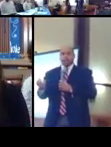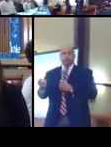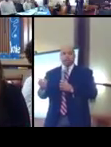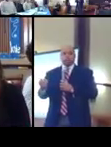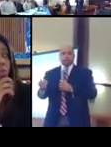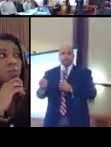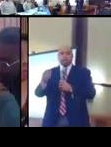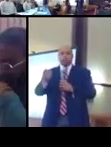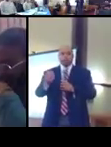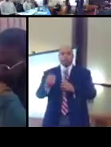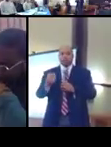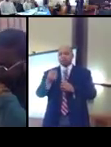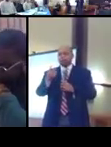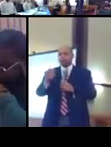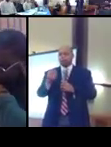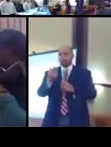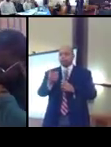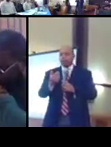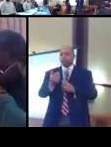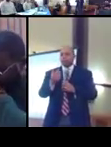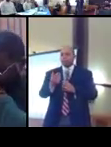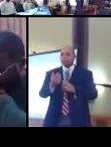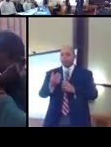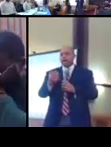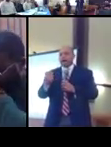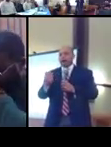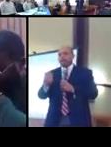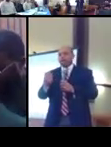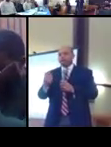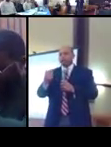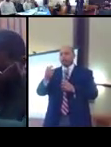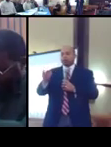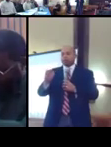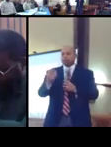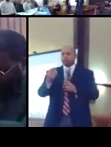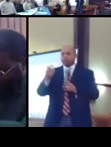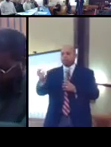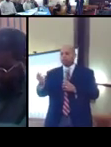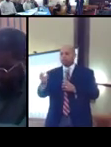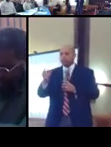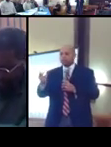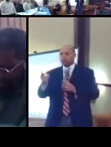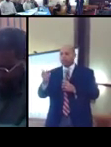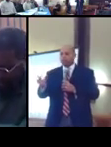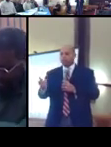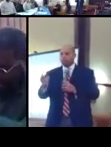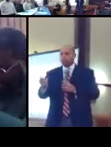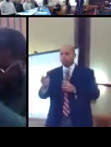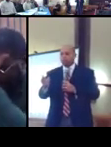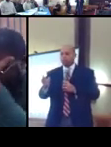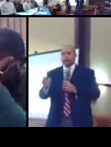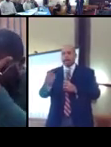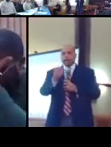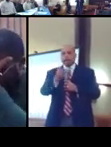to say, hey, actually, yeah, we went through 200, 300,000 for this. However, the owner person's budget, they put in